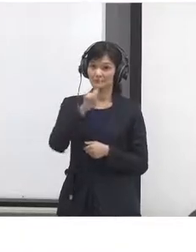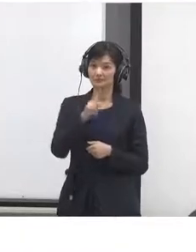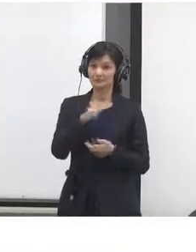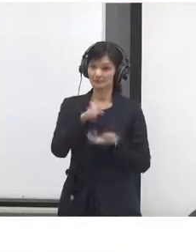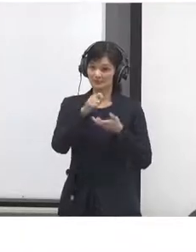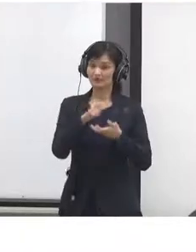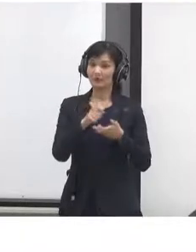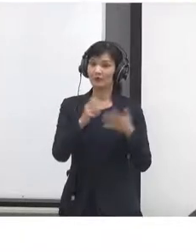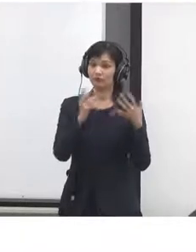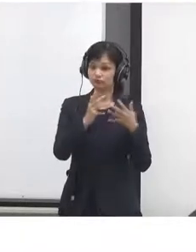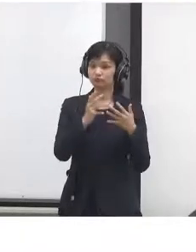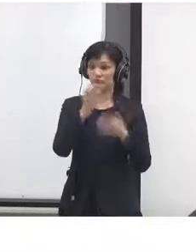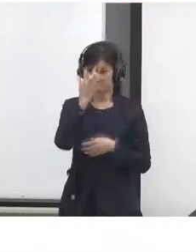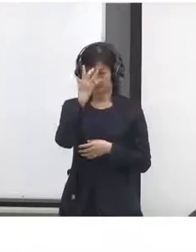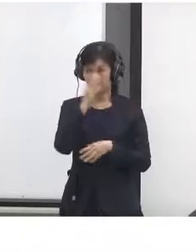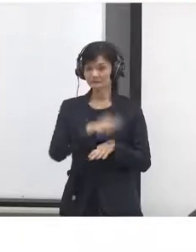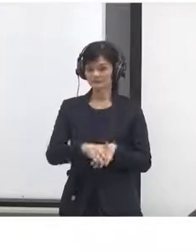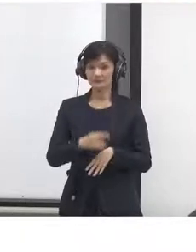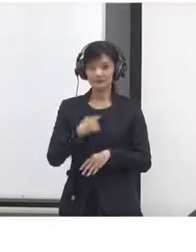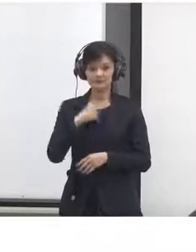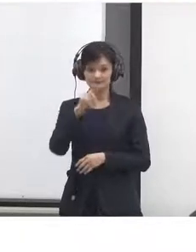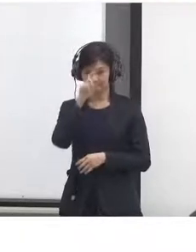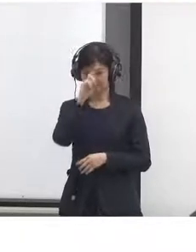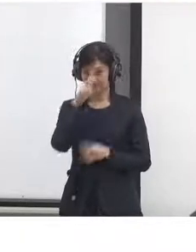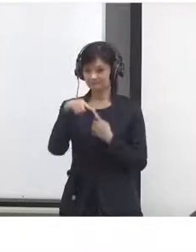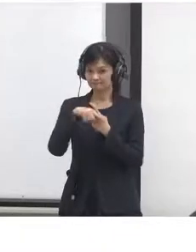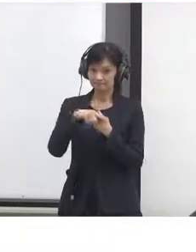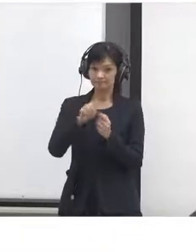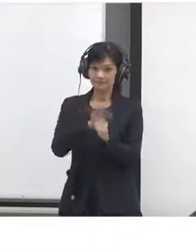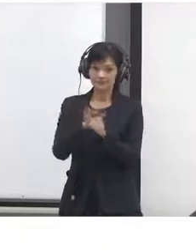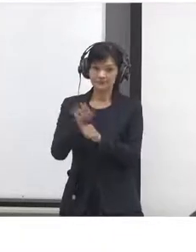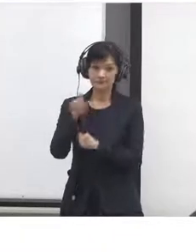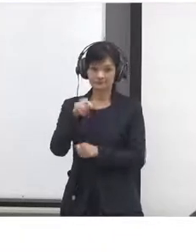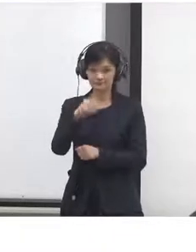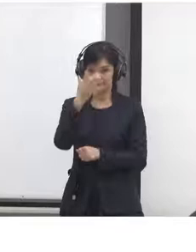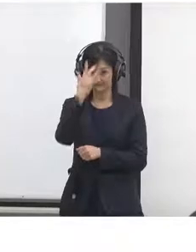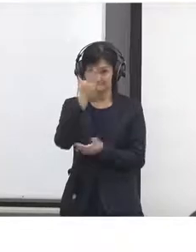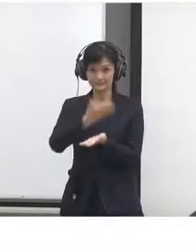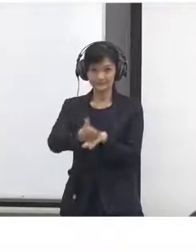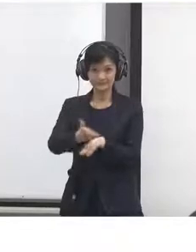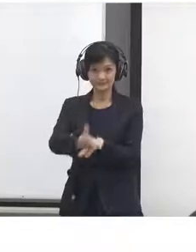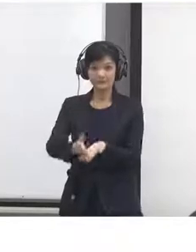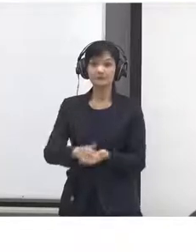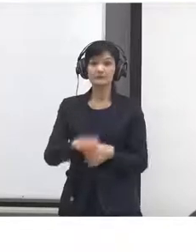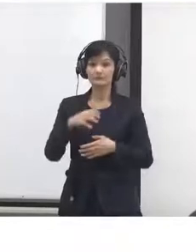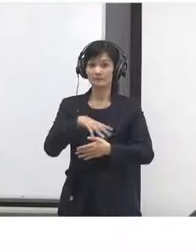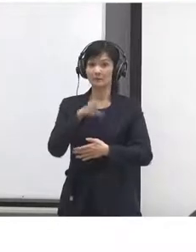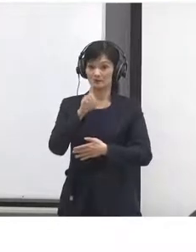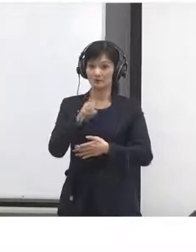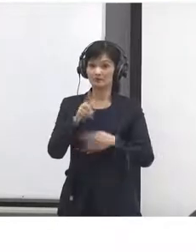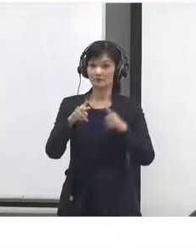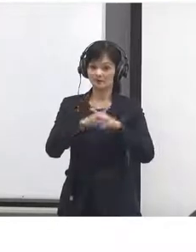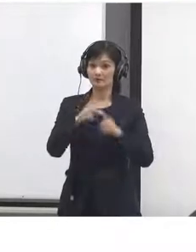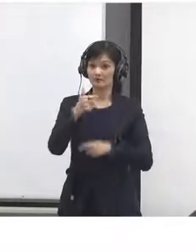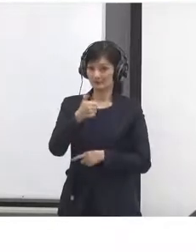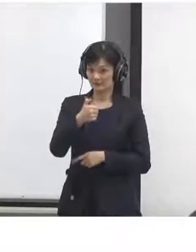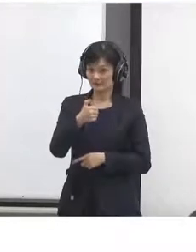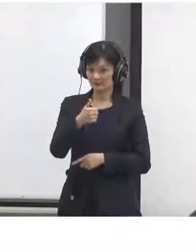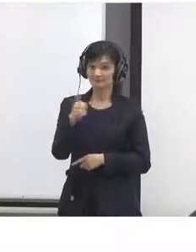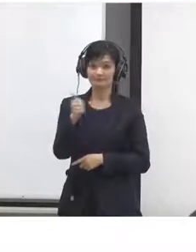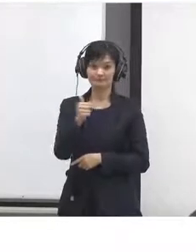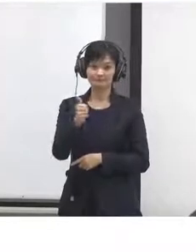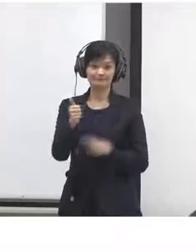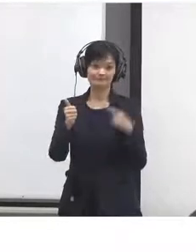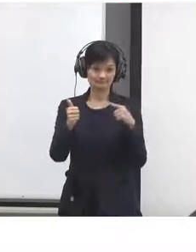problem. And as for one of our members, Xiao Xie, he and he tried to